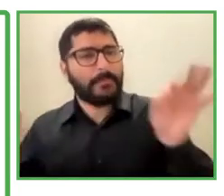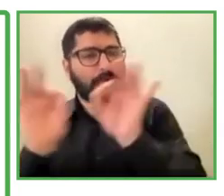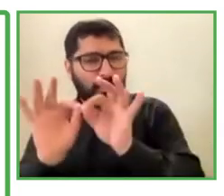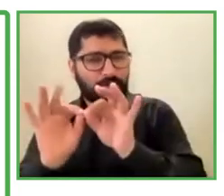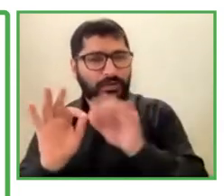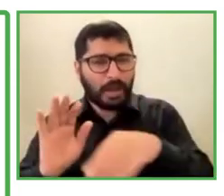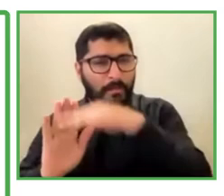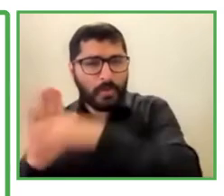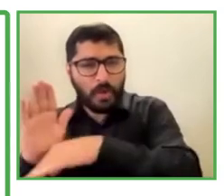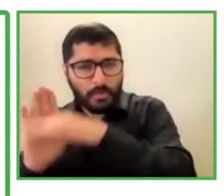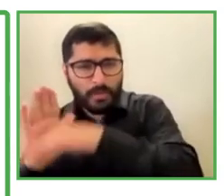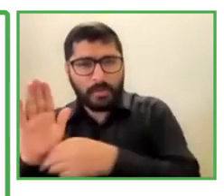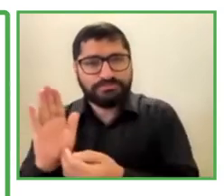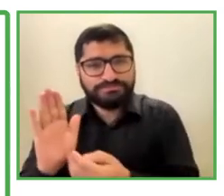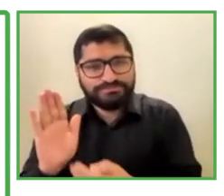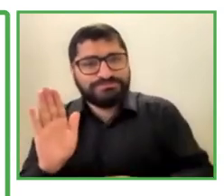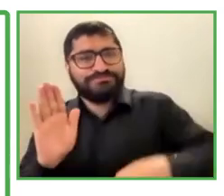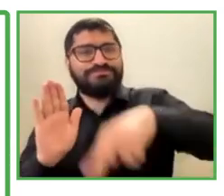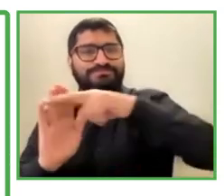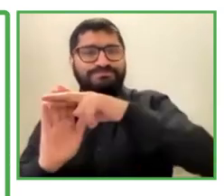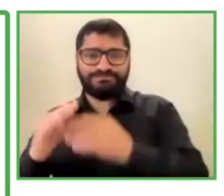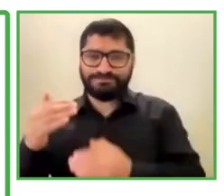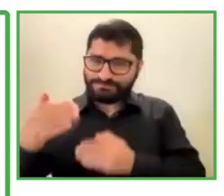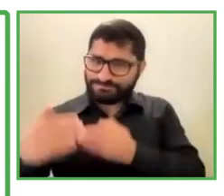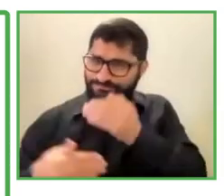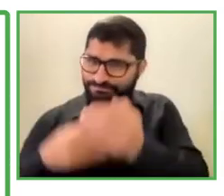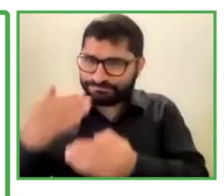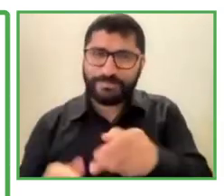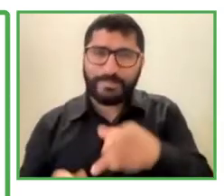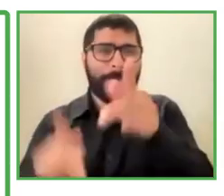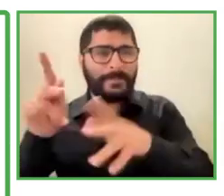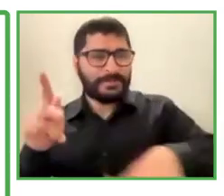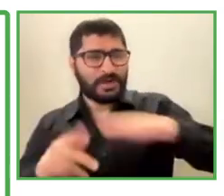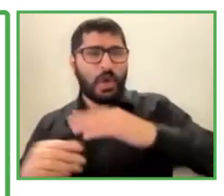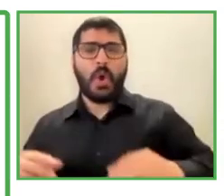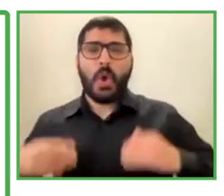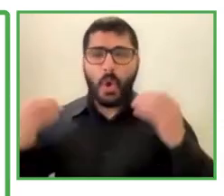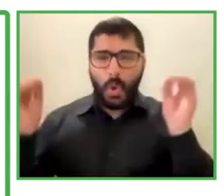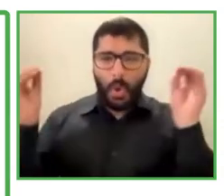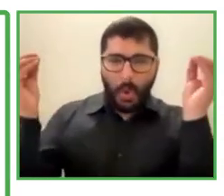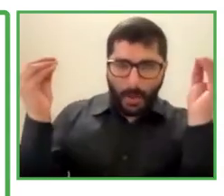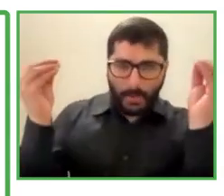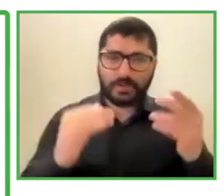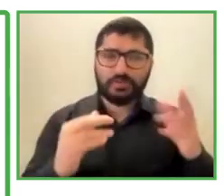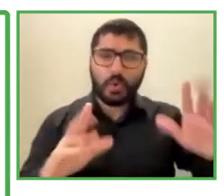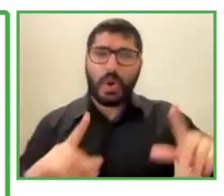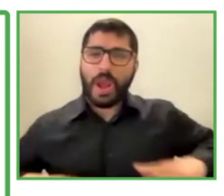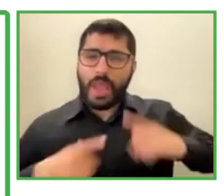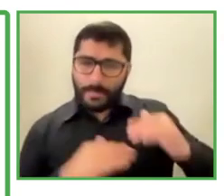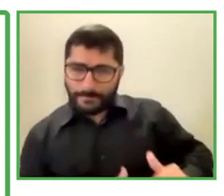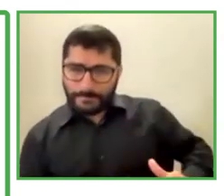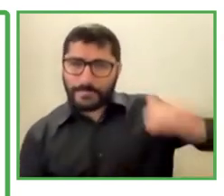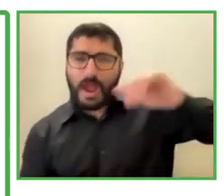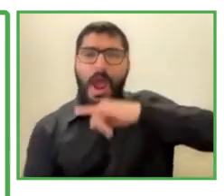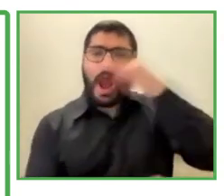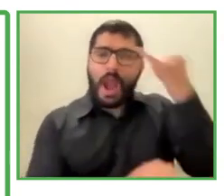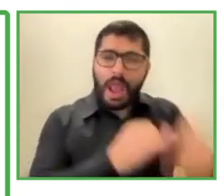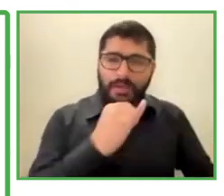We also have the functional rehabilitation program for adults and for the elderly. Because of different reasons,